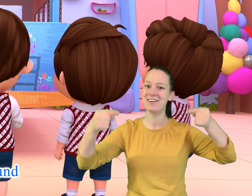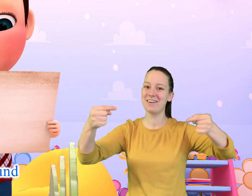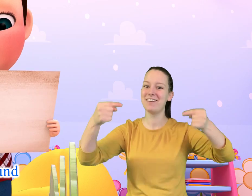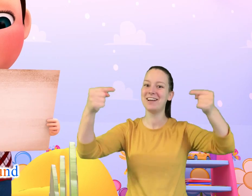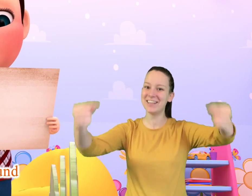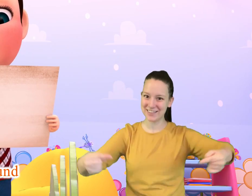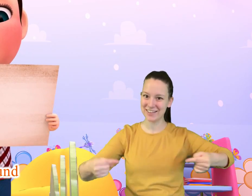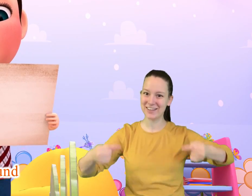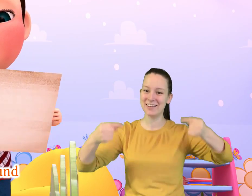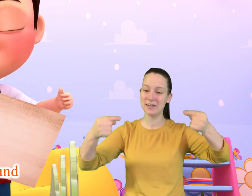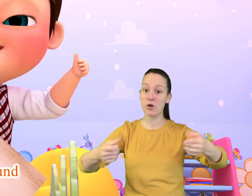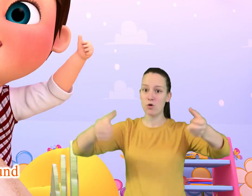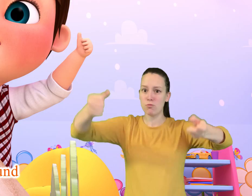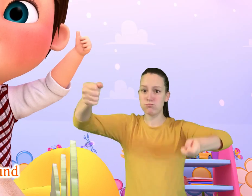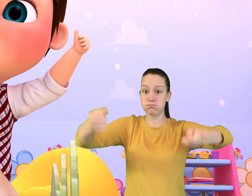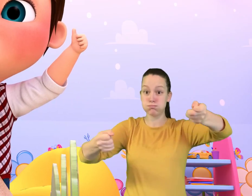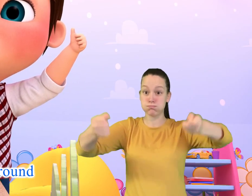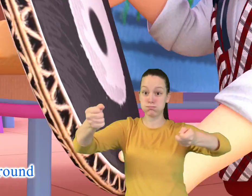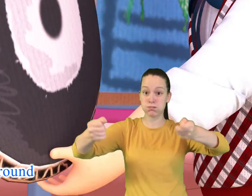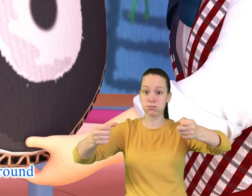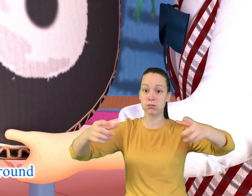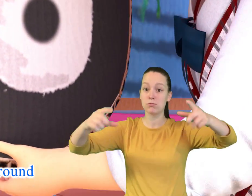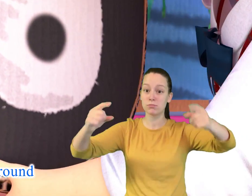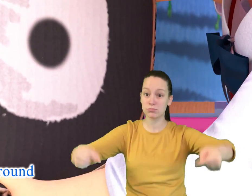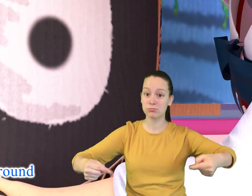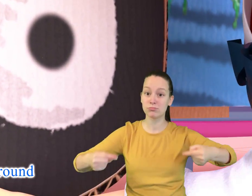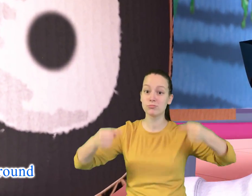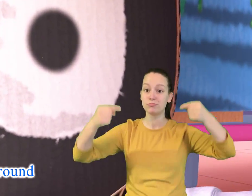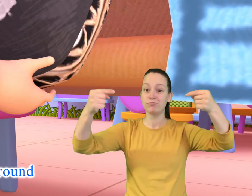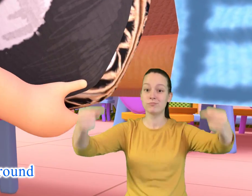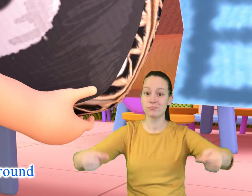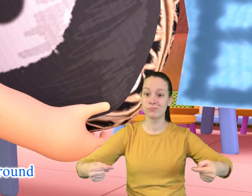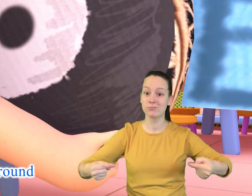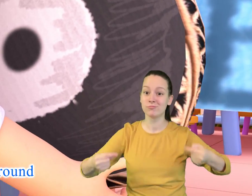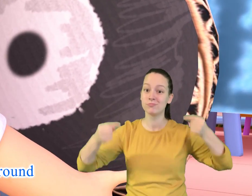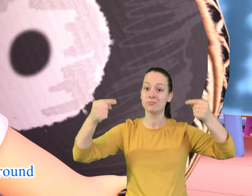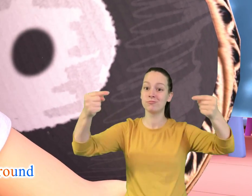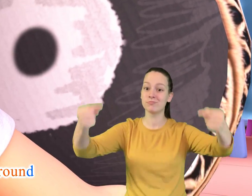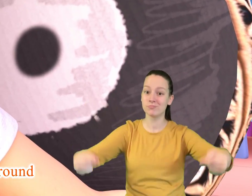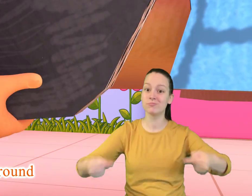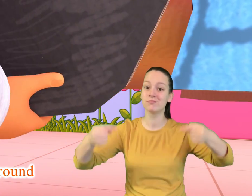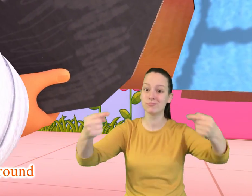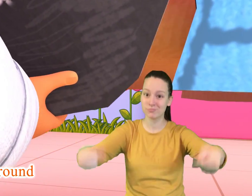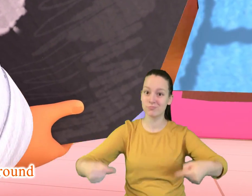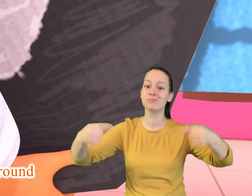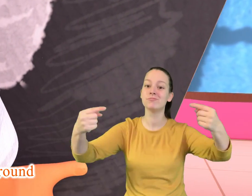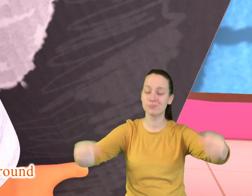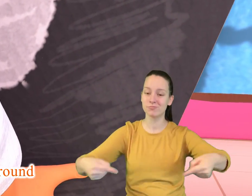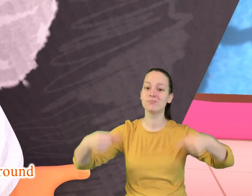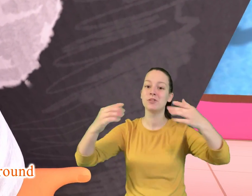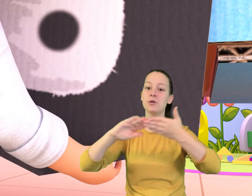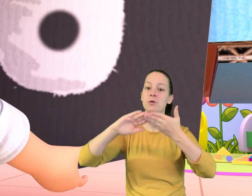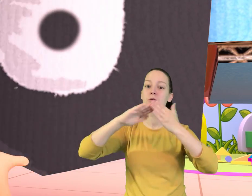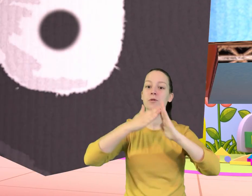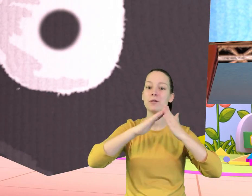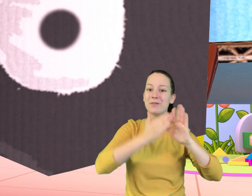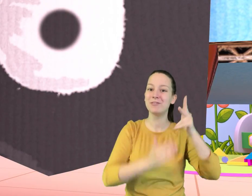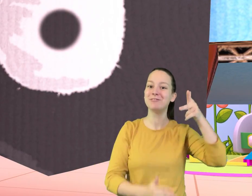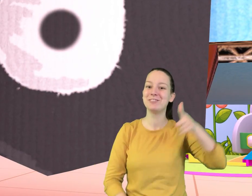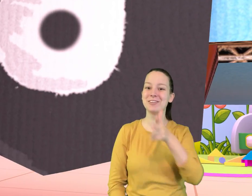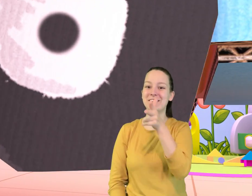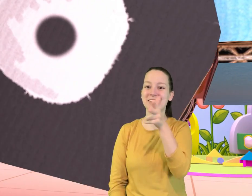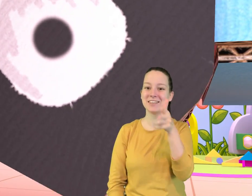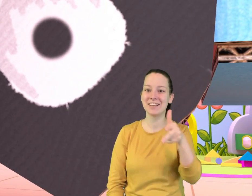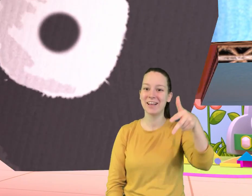round round and round the wheels on the bus go round and round